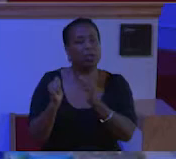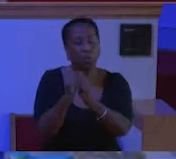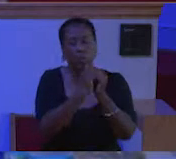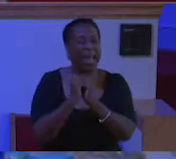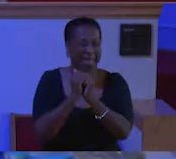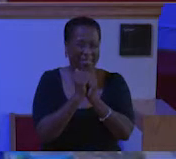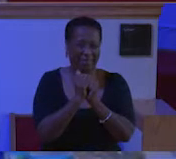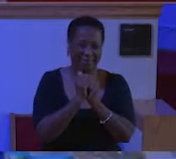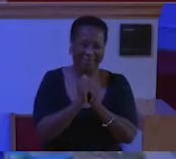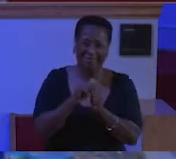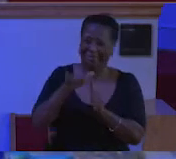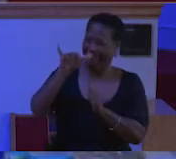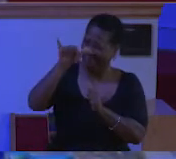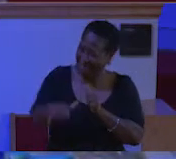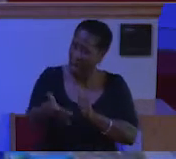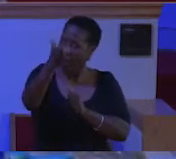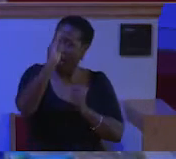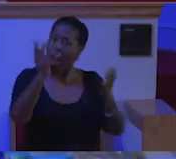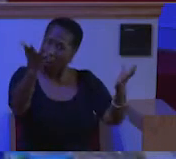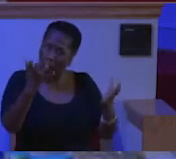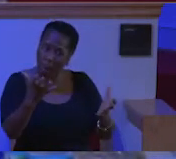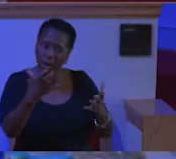as God intended.